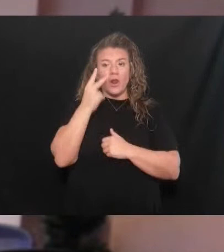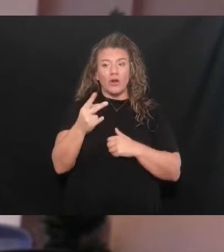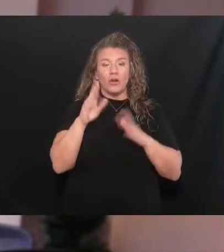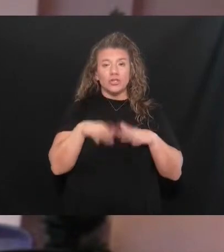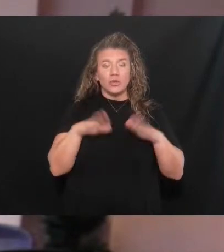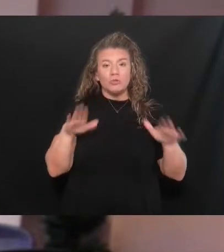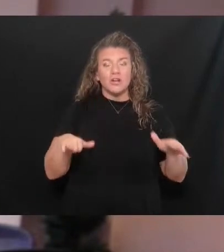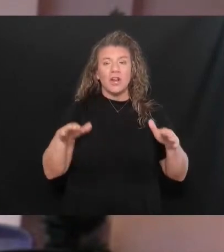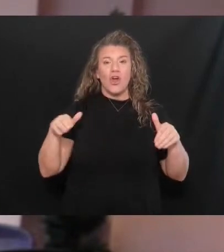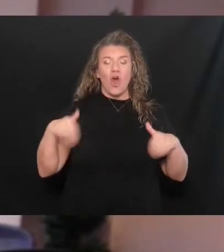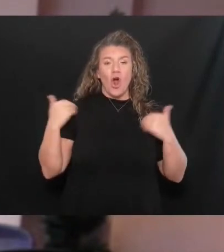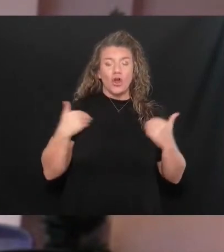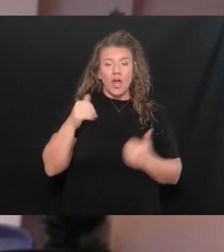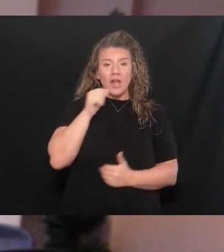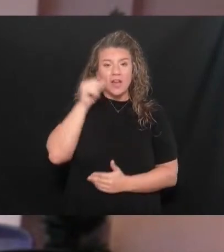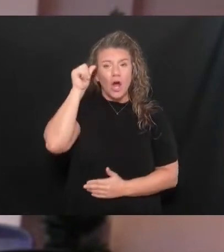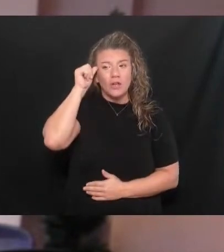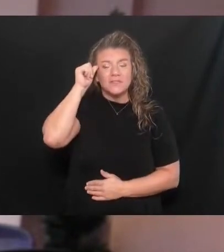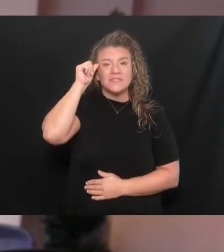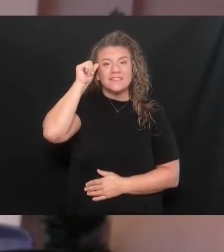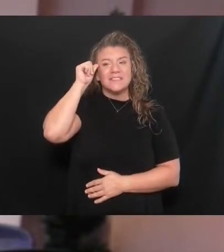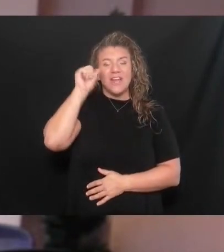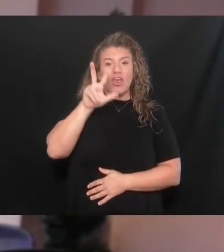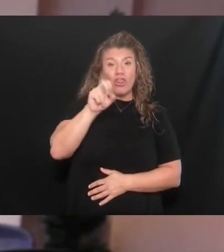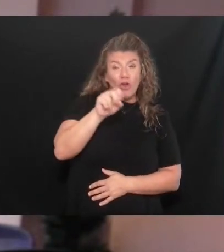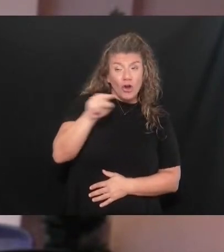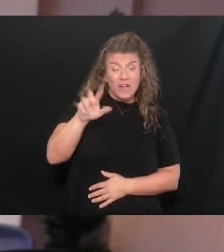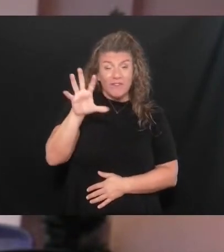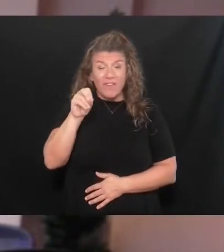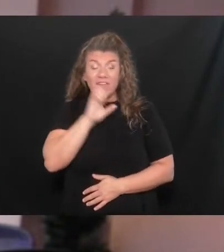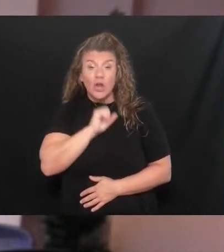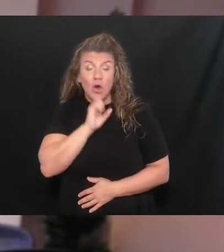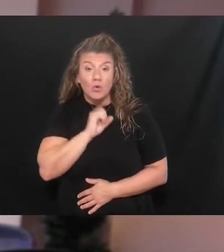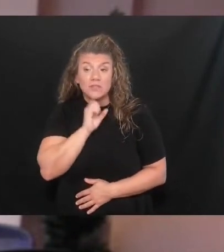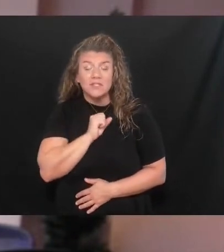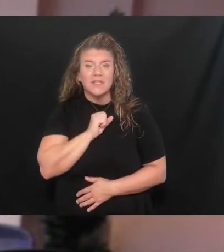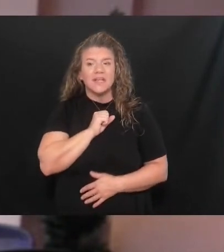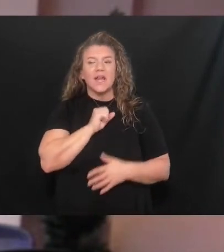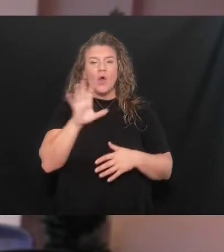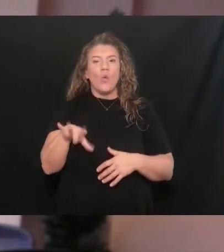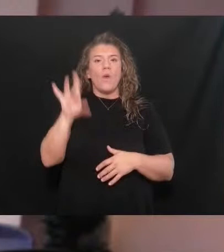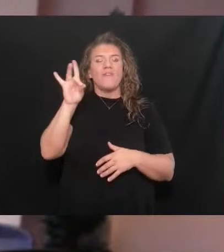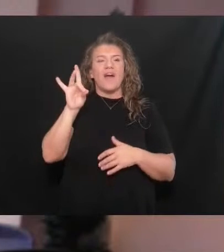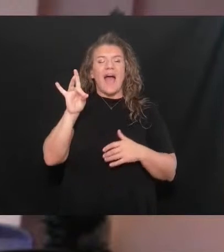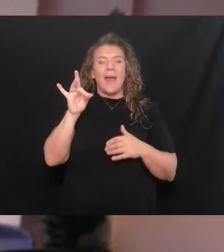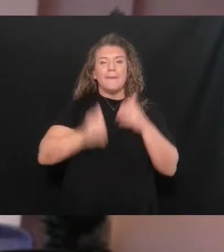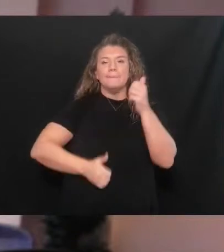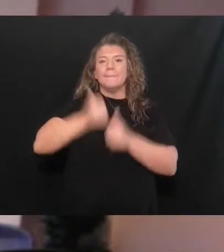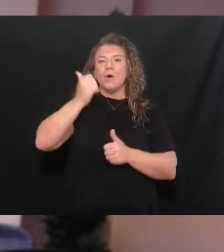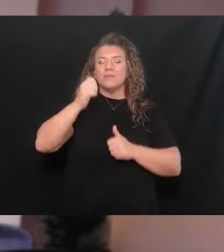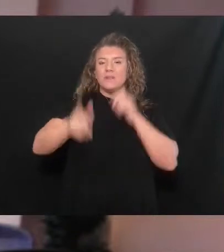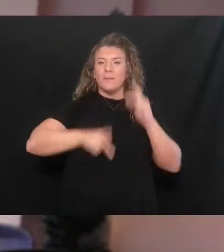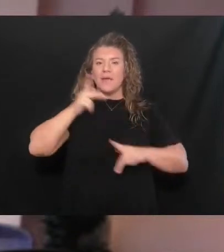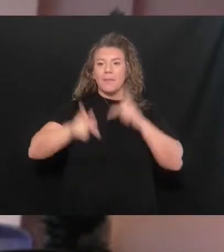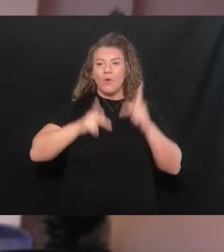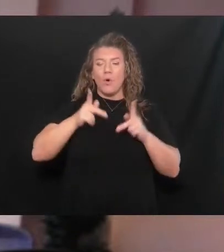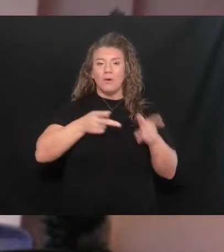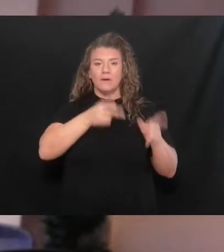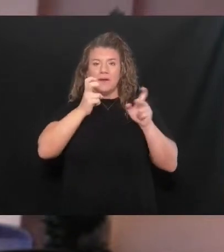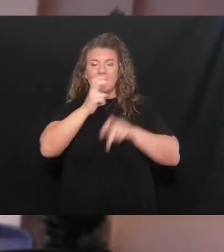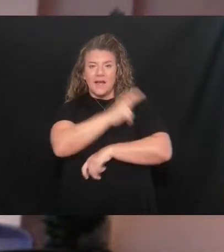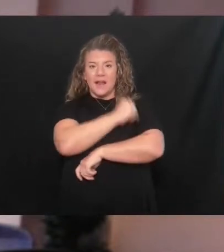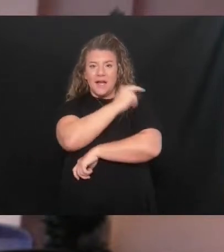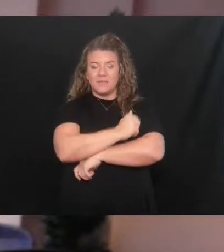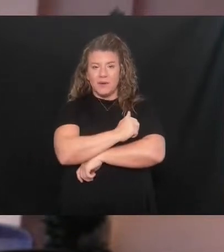our young adults, we look at our 30 to 50-year-olds, then we find that the majority of people in